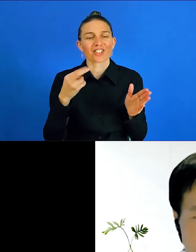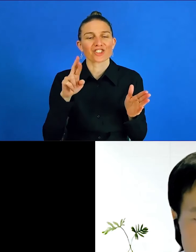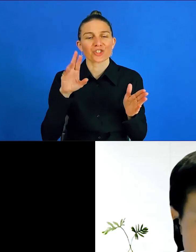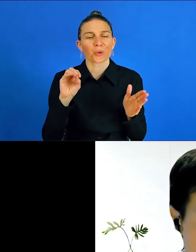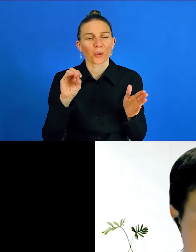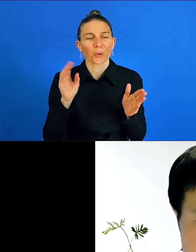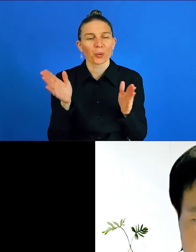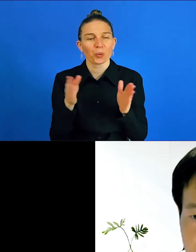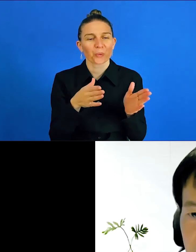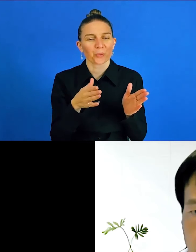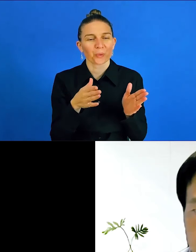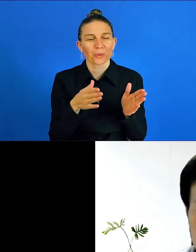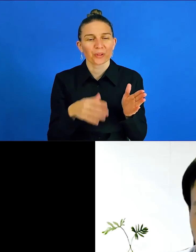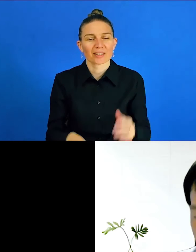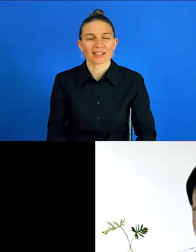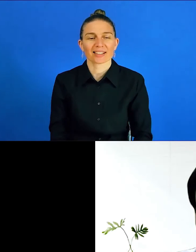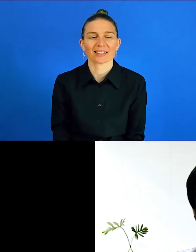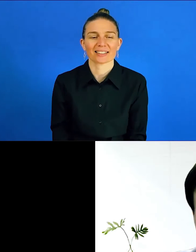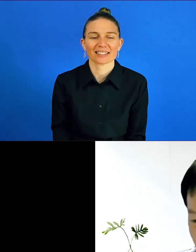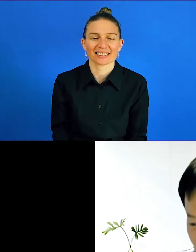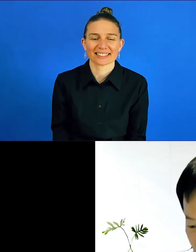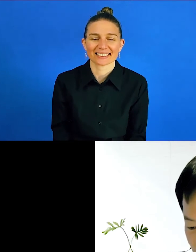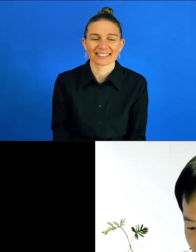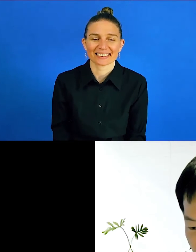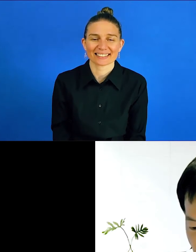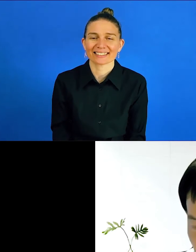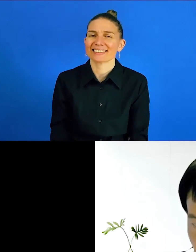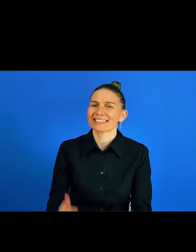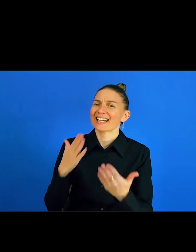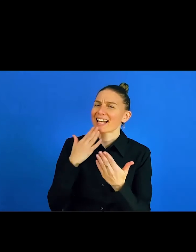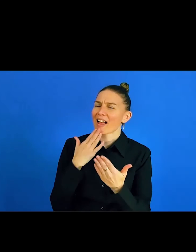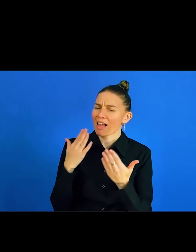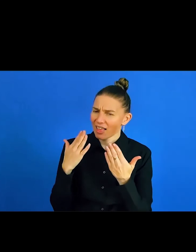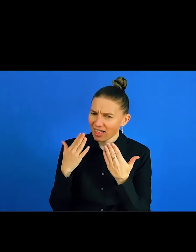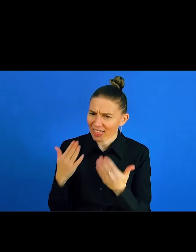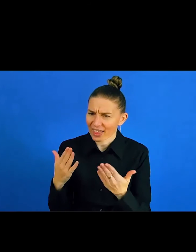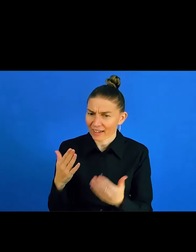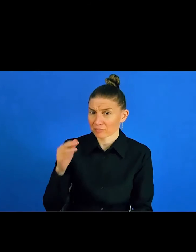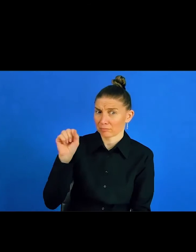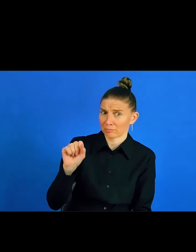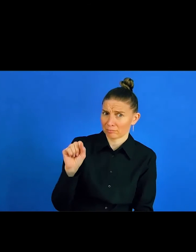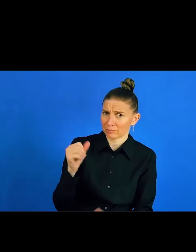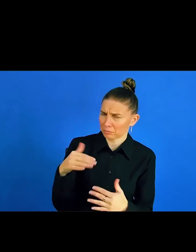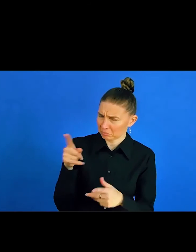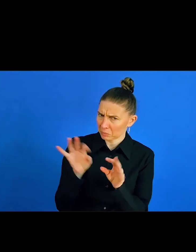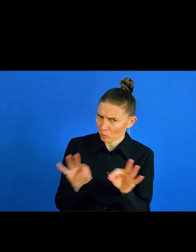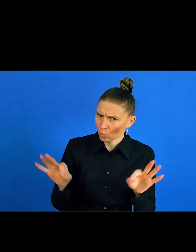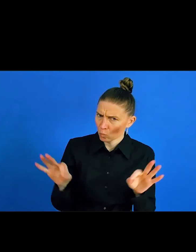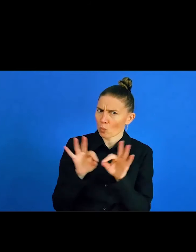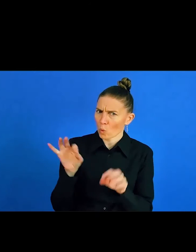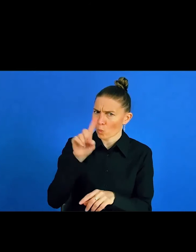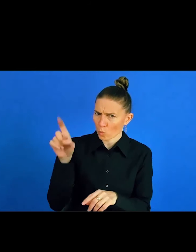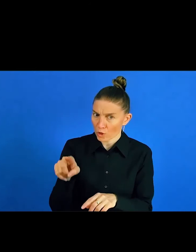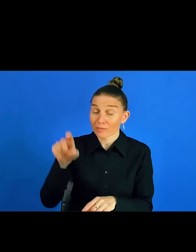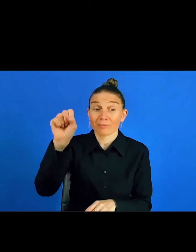Thank you. Thank you. This is an extremely important question. And yes, the project is actually